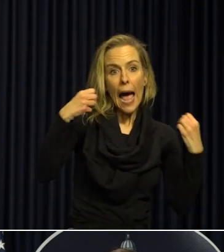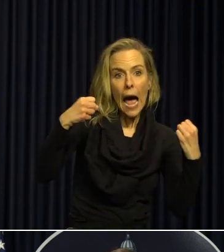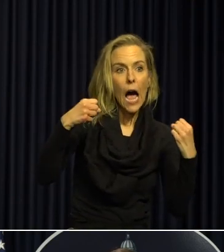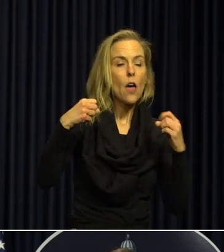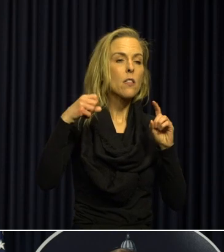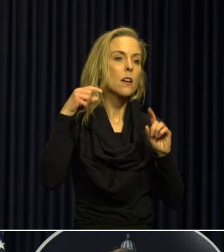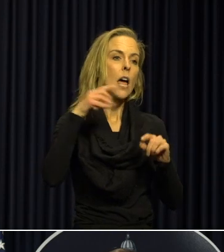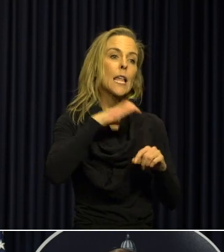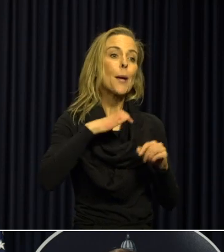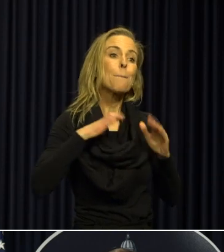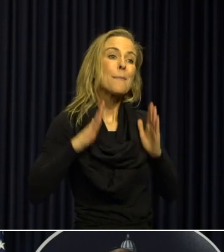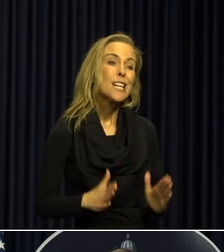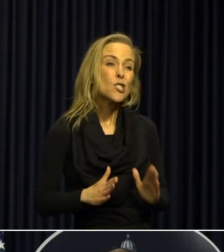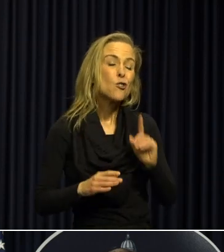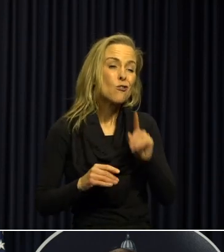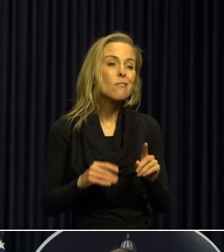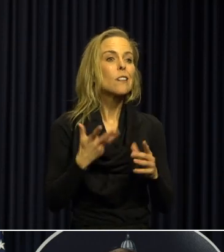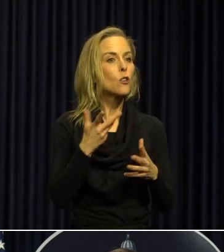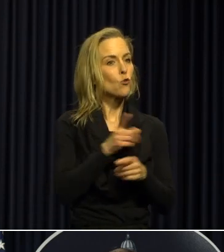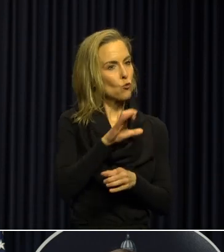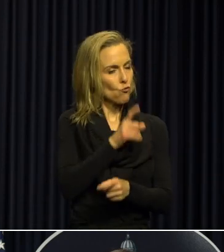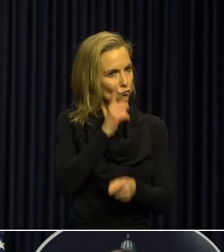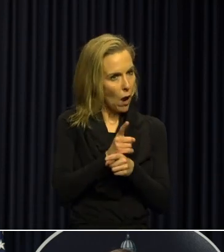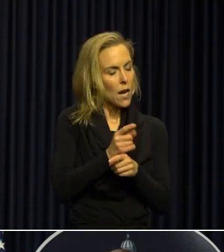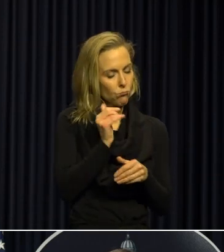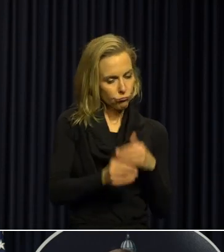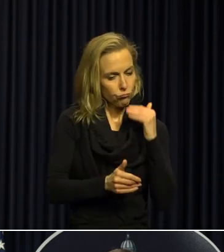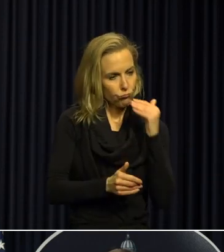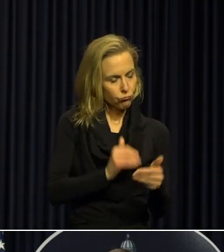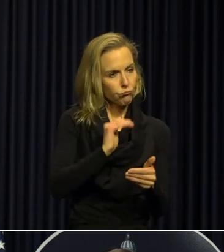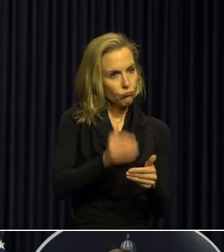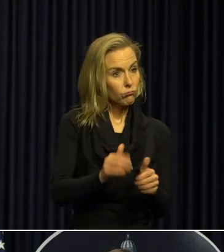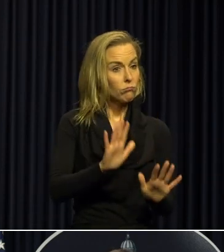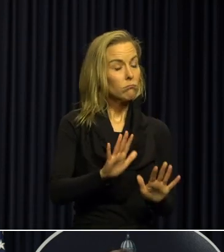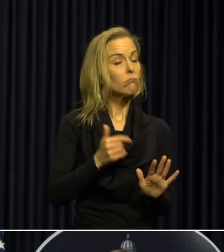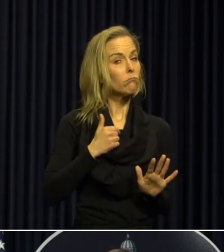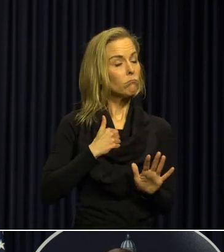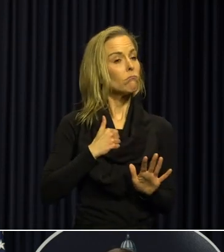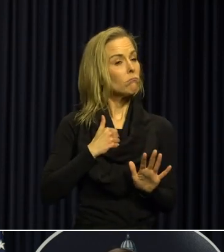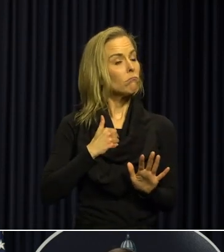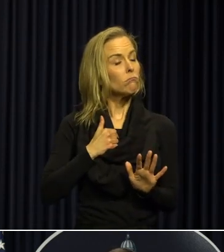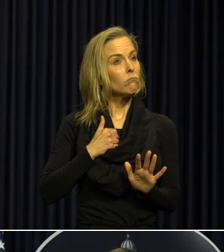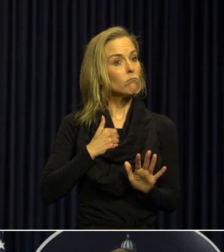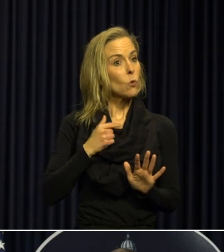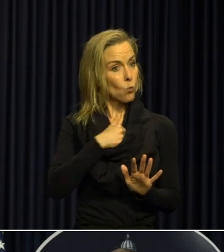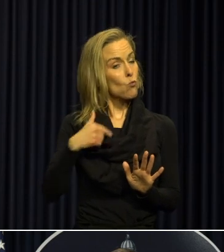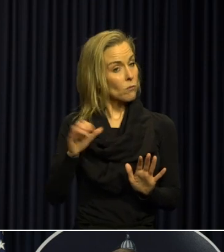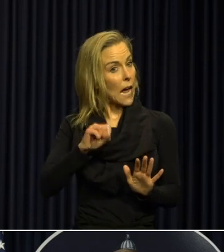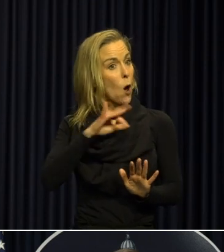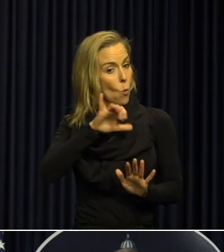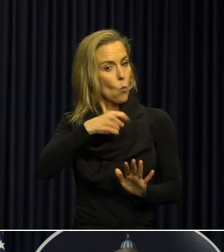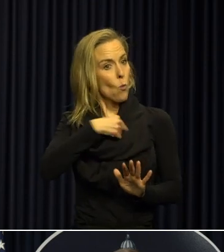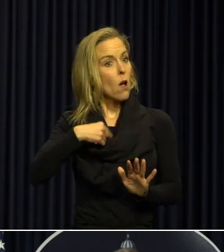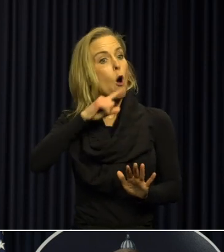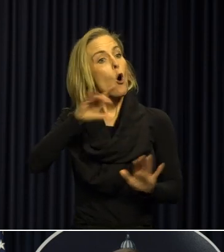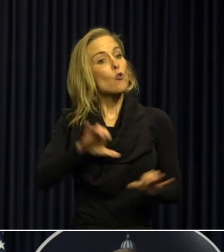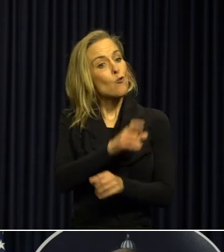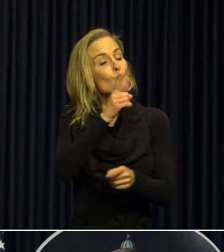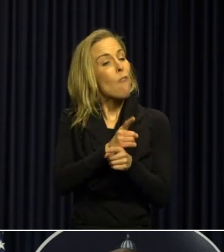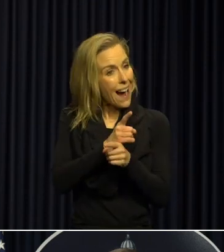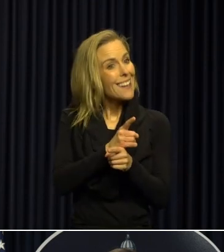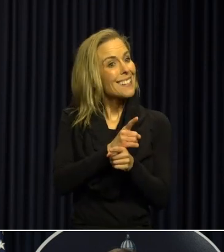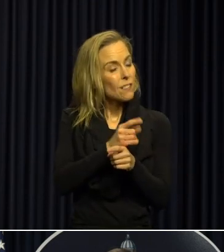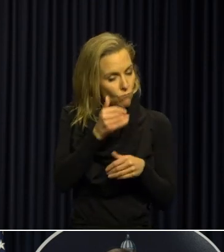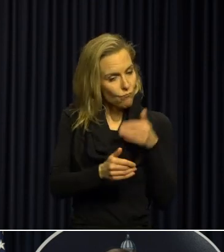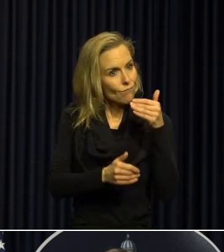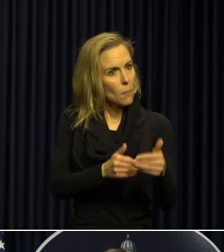and to do this the right way. And I believe that we are doing it the right way by on Monday starting